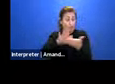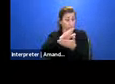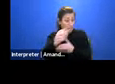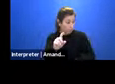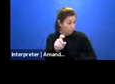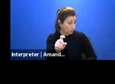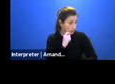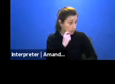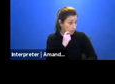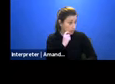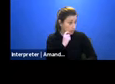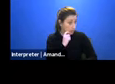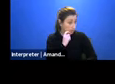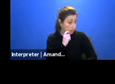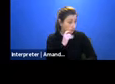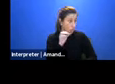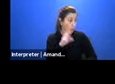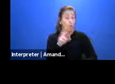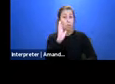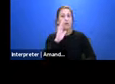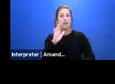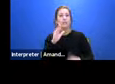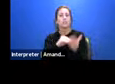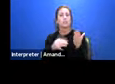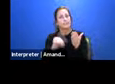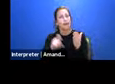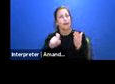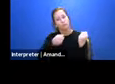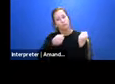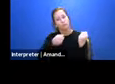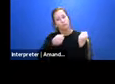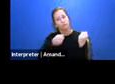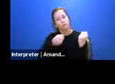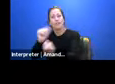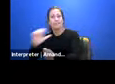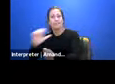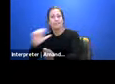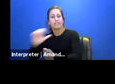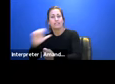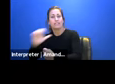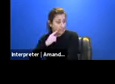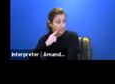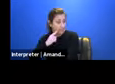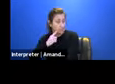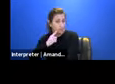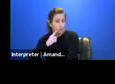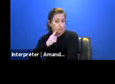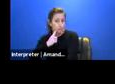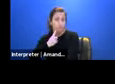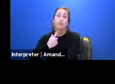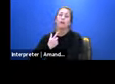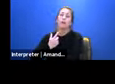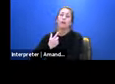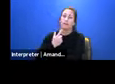or Riverside, depending on what the campus is, the courses? And yes, and that's ultimately